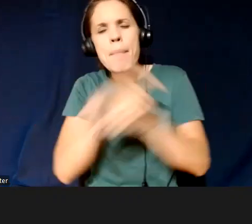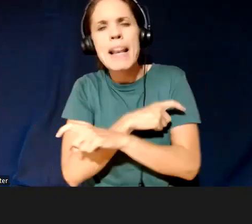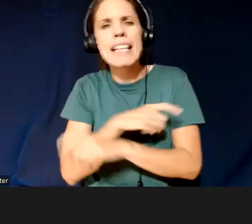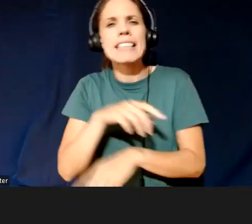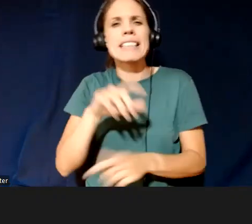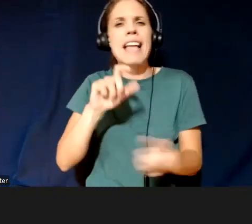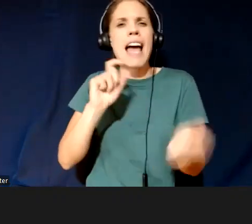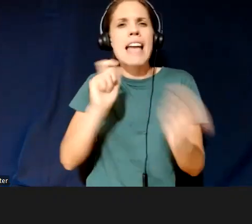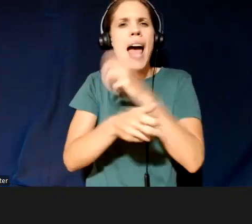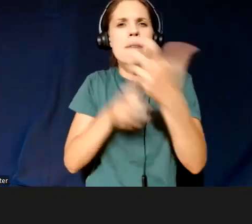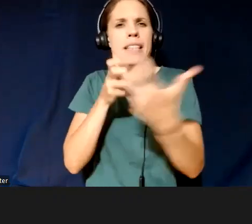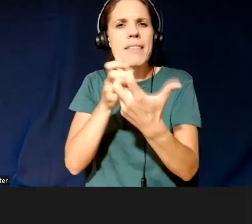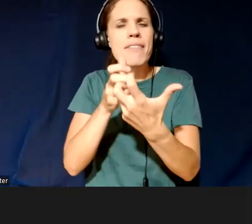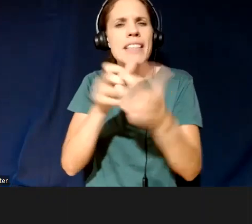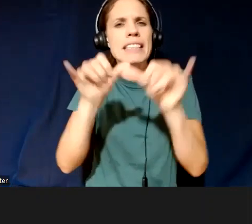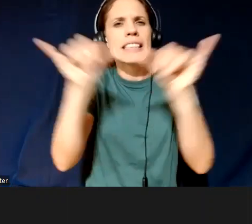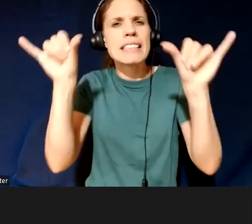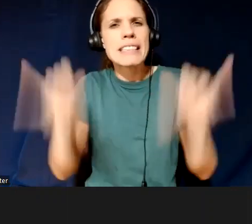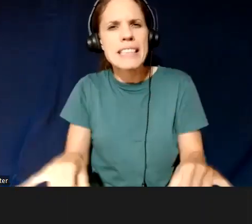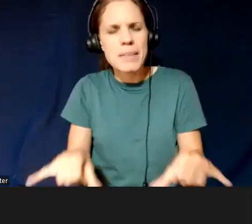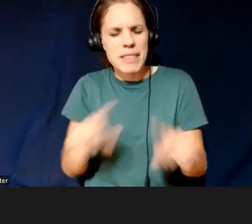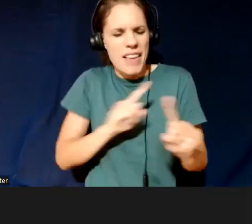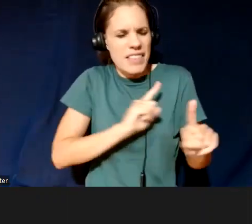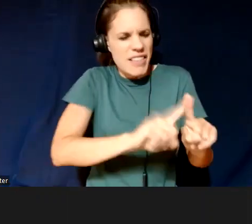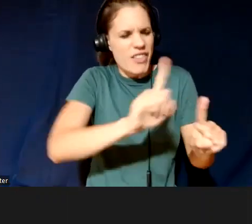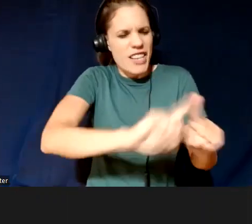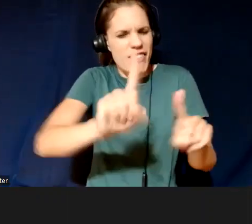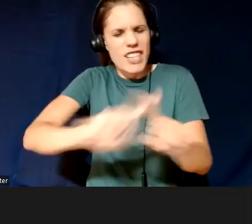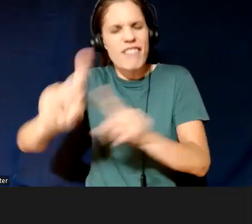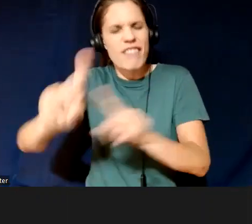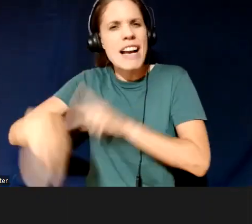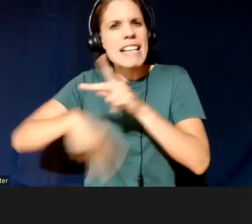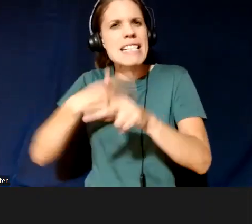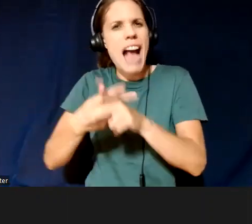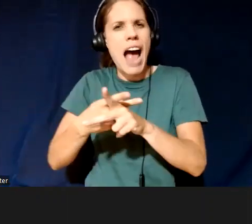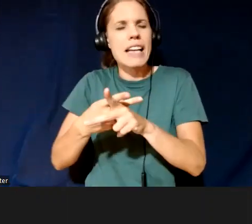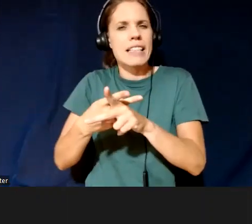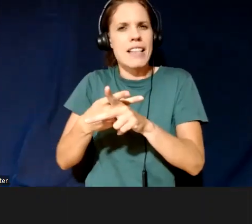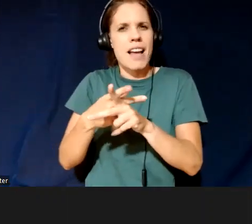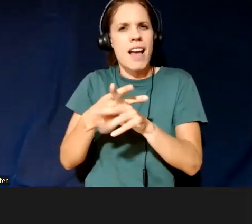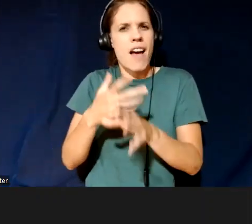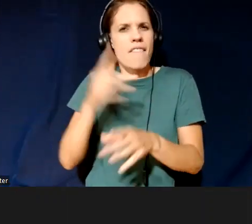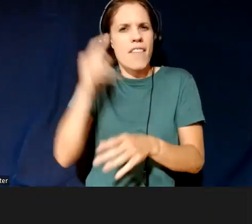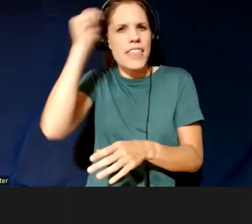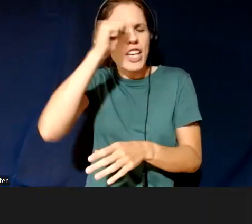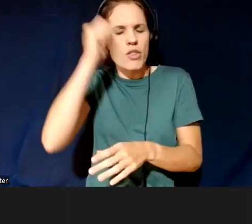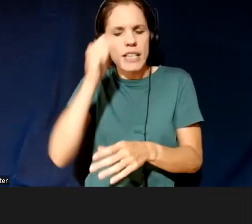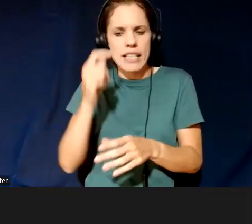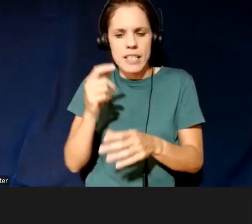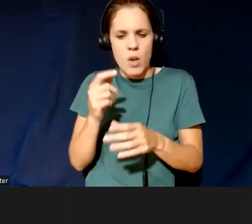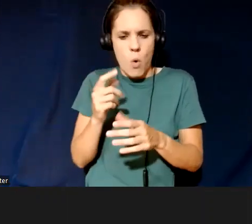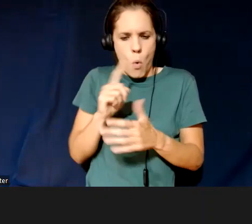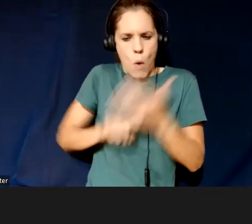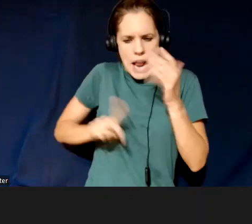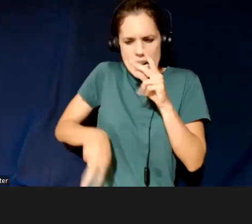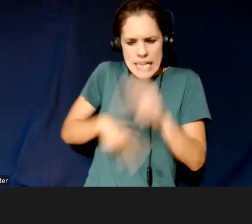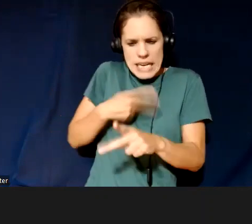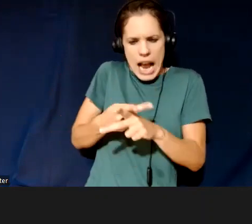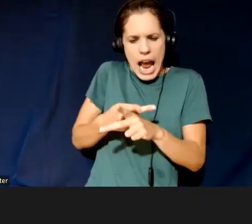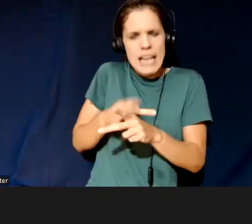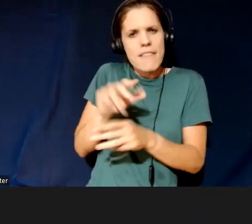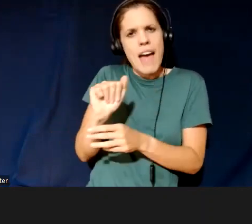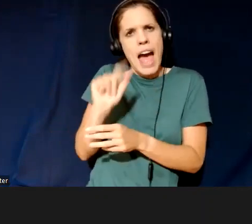of theory to start to build out some quote unquote attributes that would allow us to assess the adaptive capacity of whole